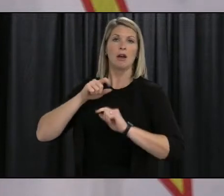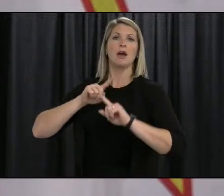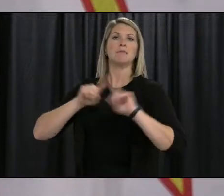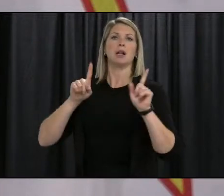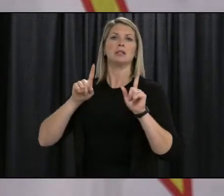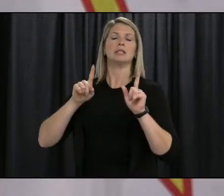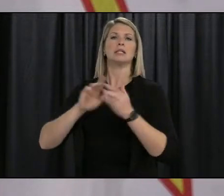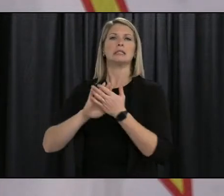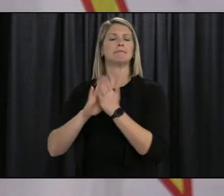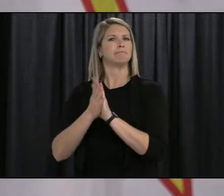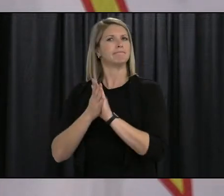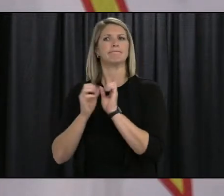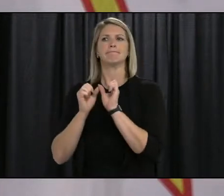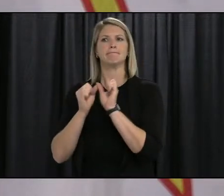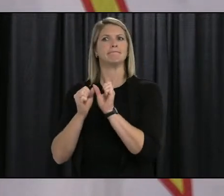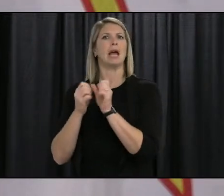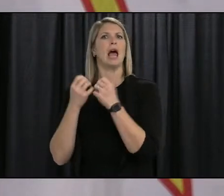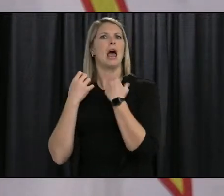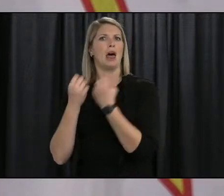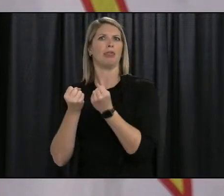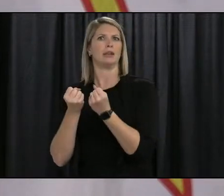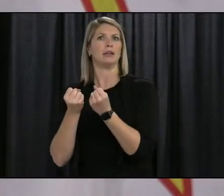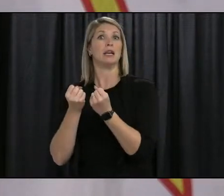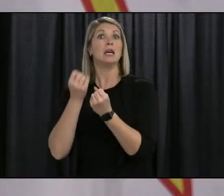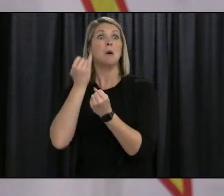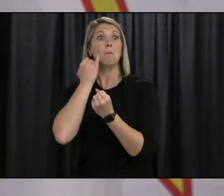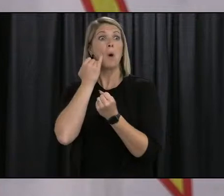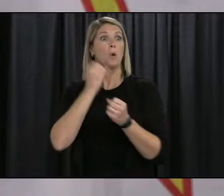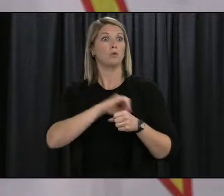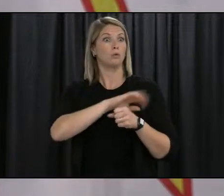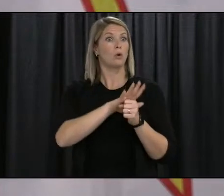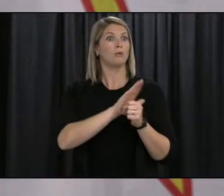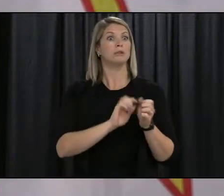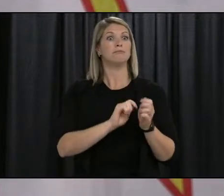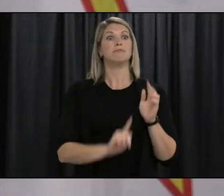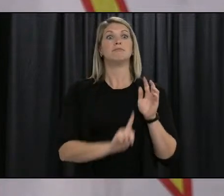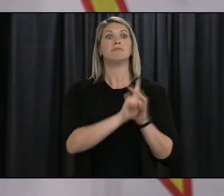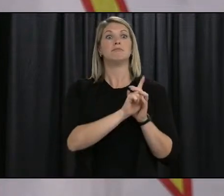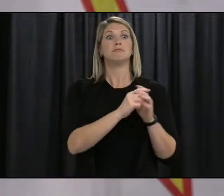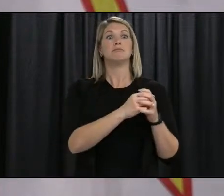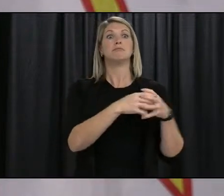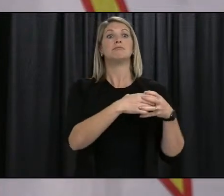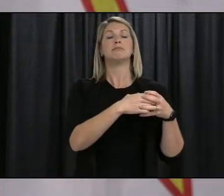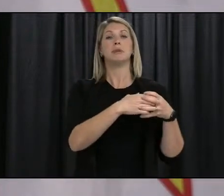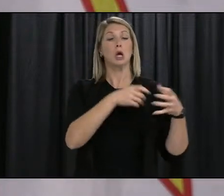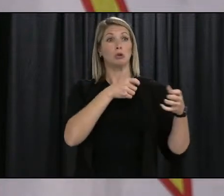maintain capacity within our healthcare system should we see a spike in COVID-19 cases.